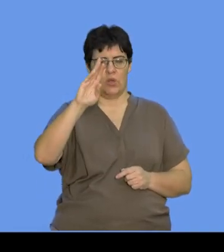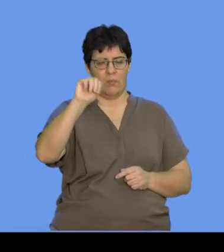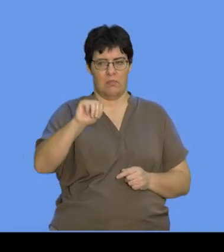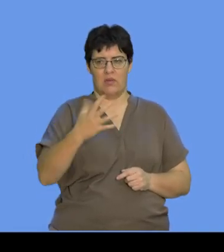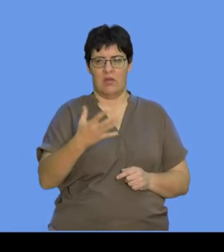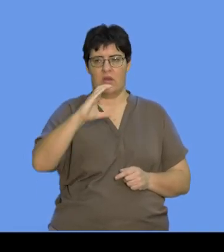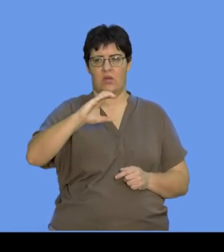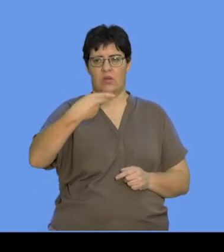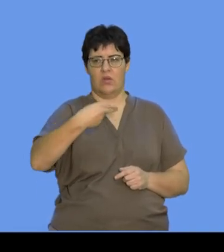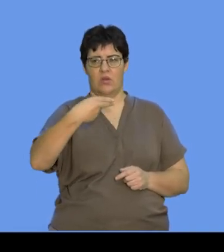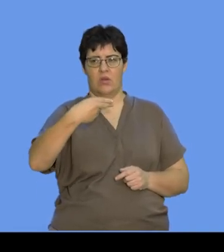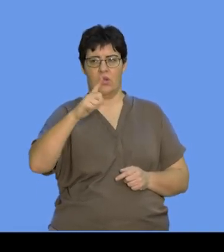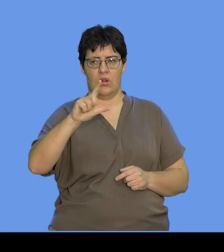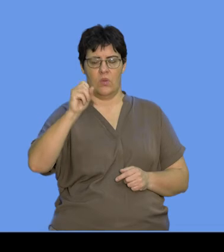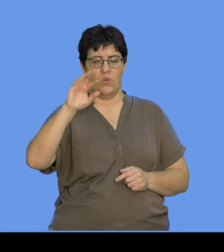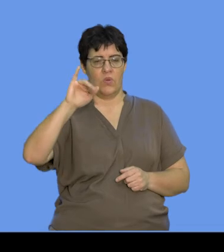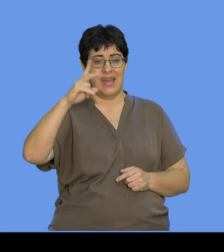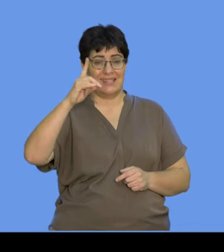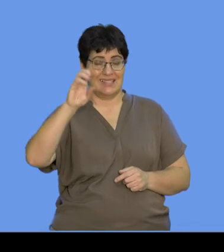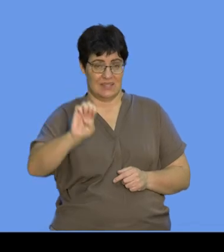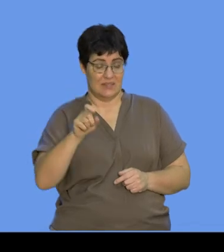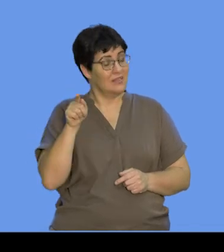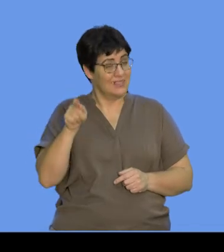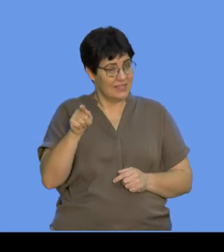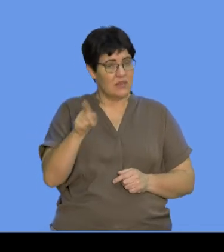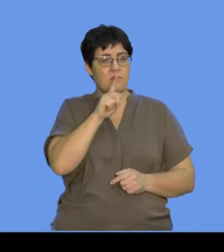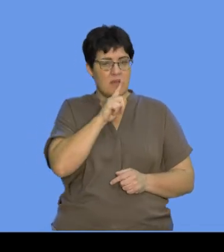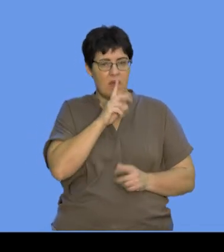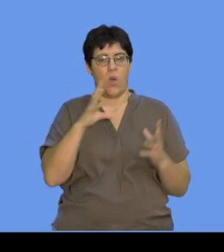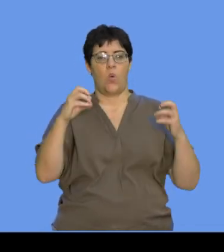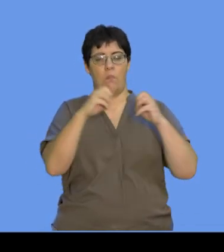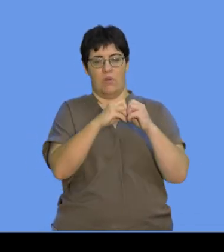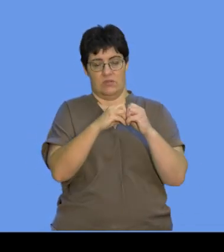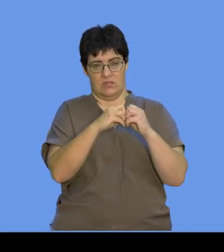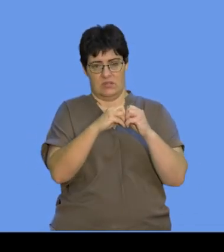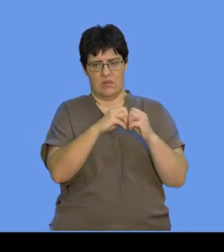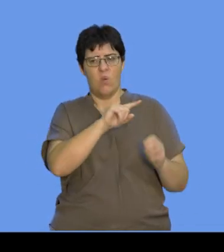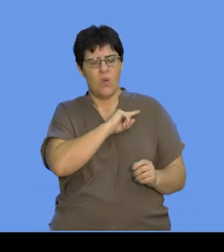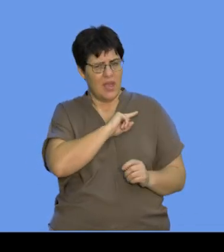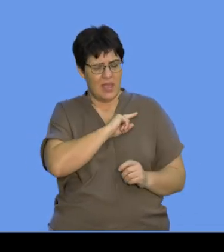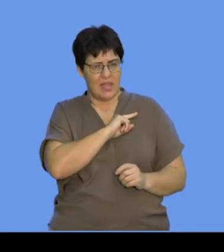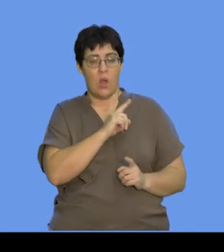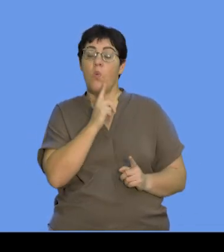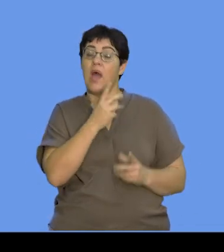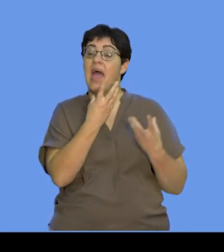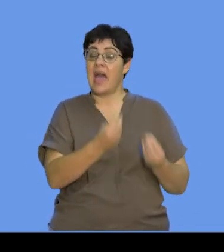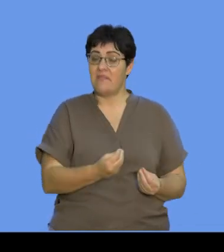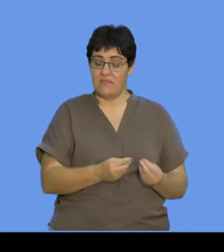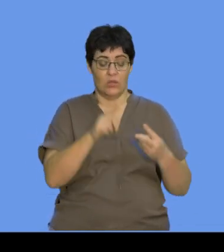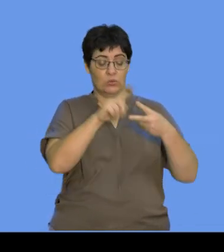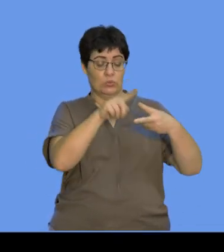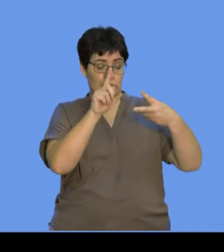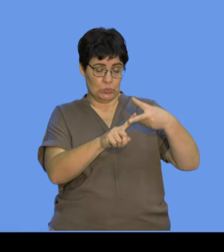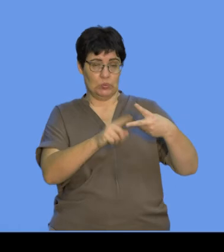properties. One thing for sure, sodium chloride is a compound. Why is it a compound? Because it consists of 2